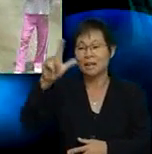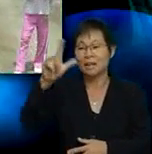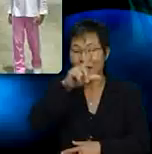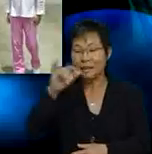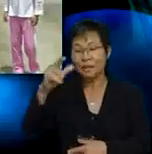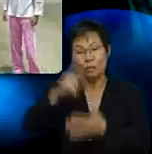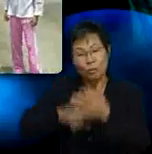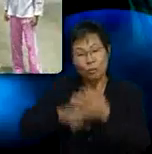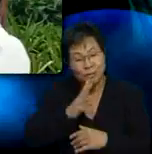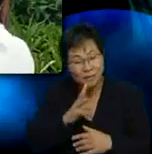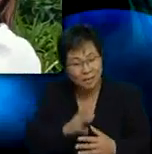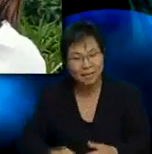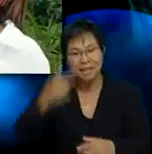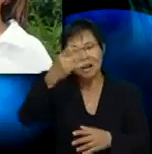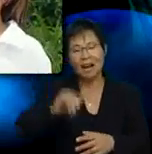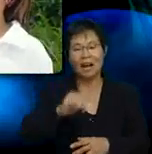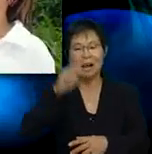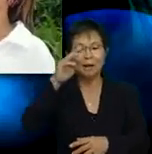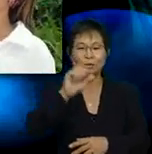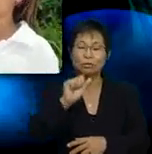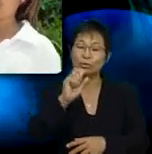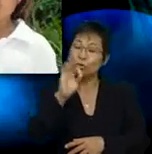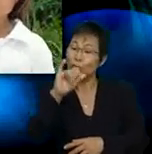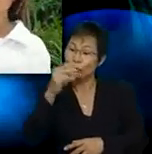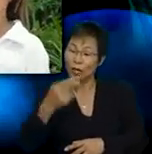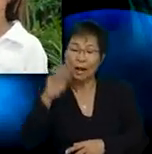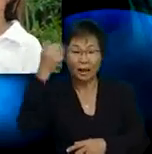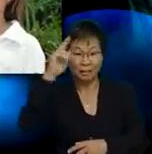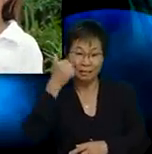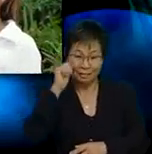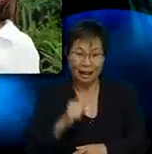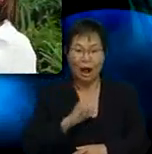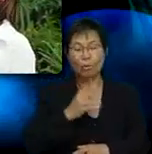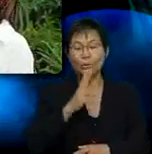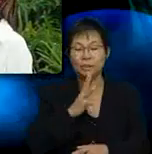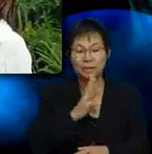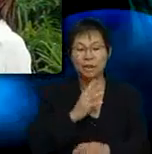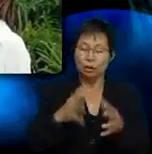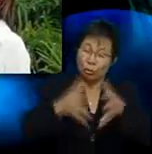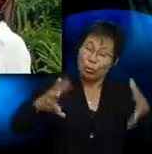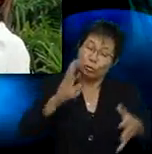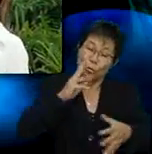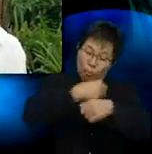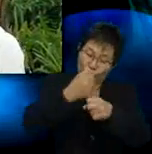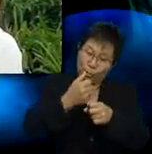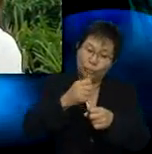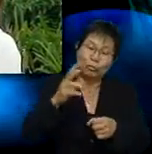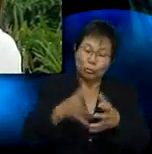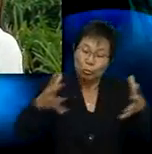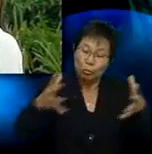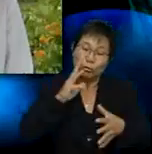saying? Hi Madam Sophia. I was saying that too much water may kill the